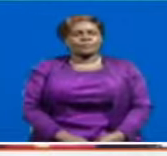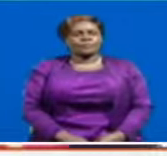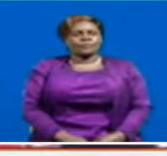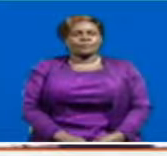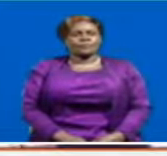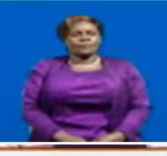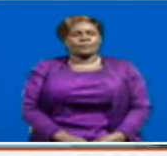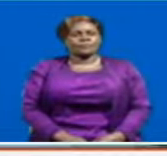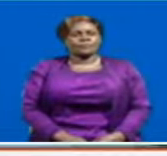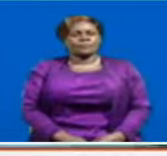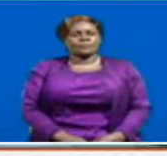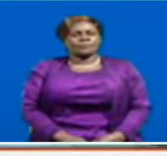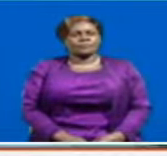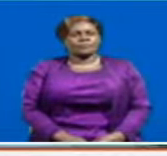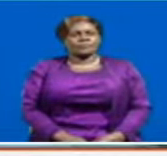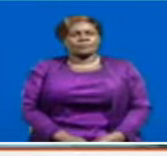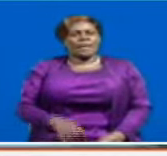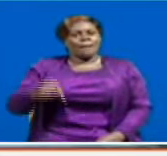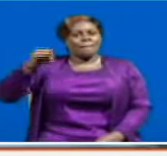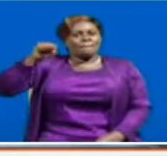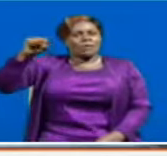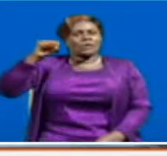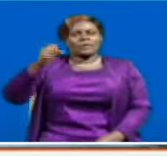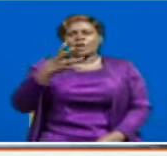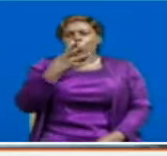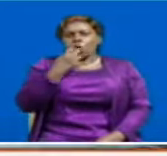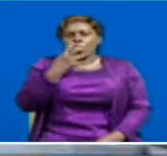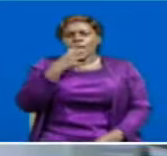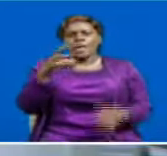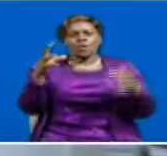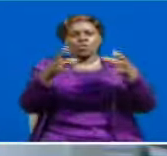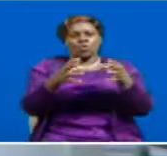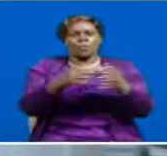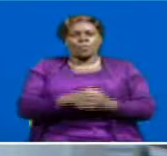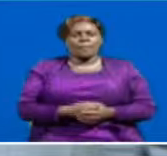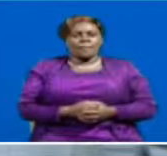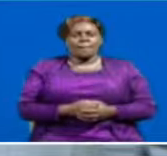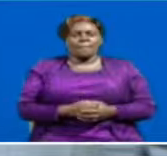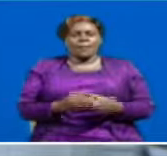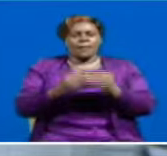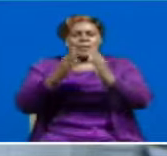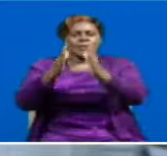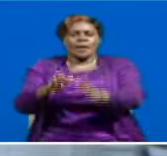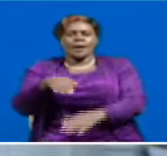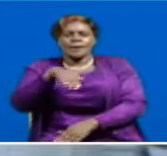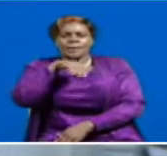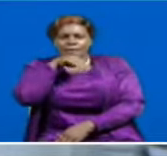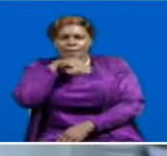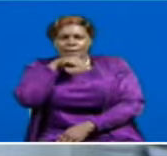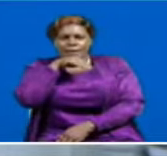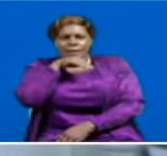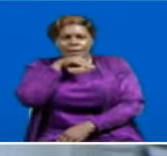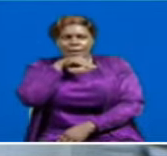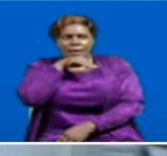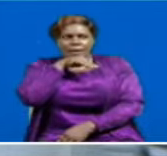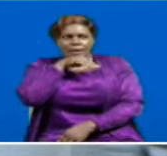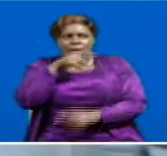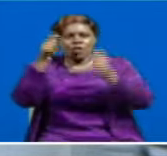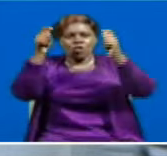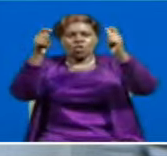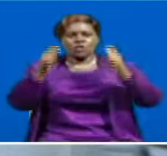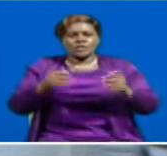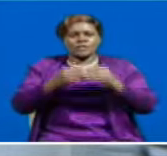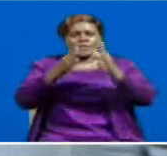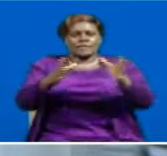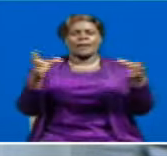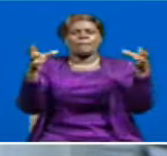News. Staying with politics, the Orange Democratic Movement party leader, Raila Odinga, has put on notice leaders